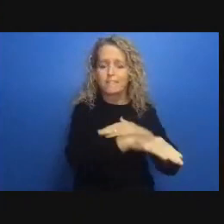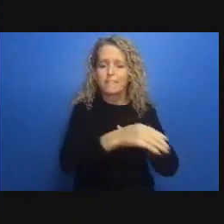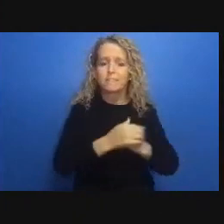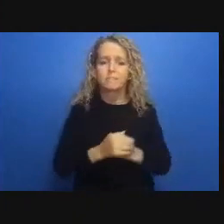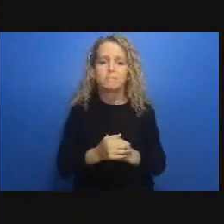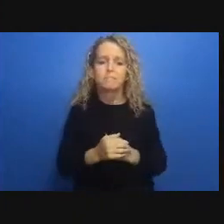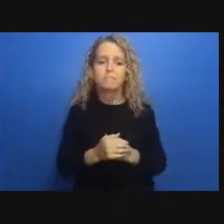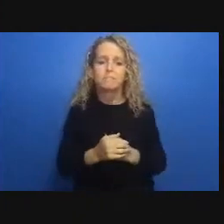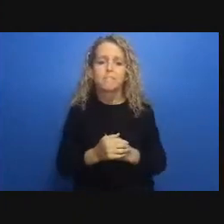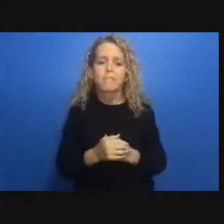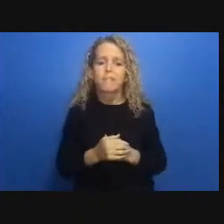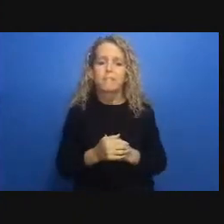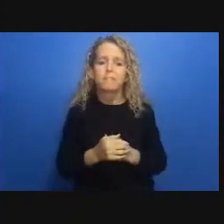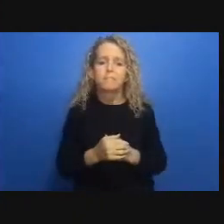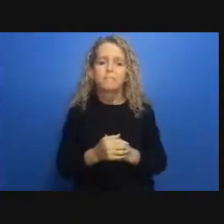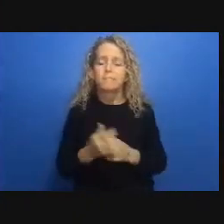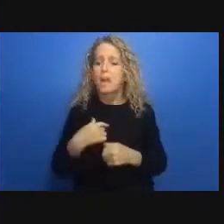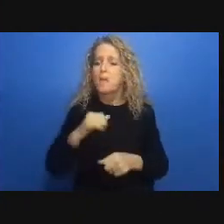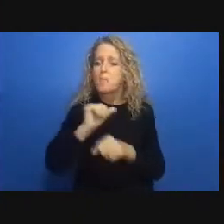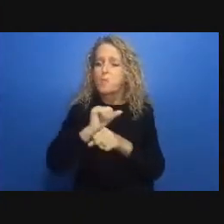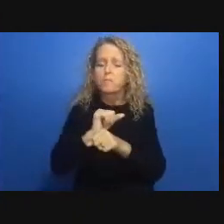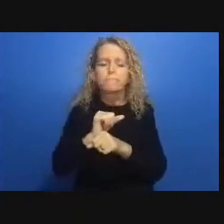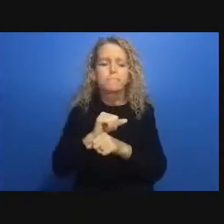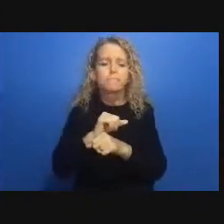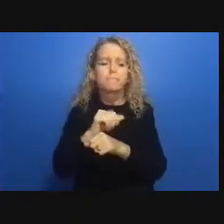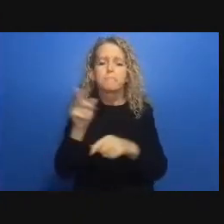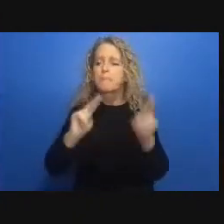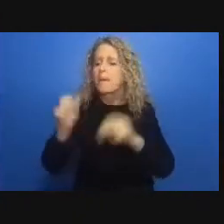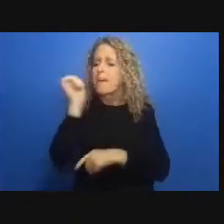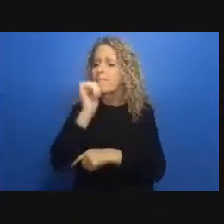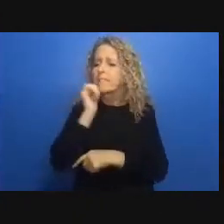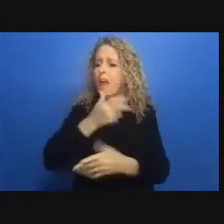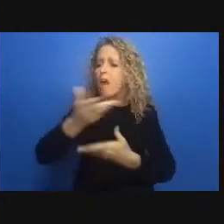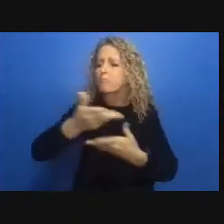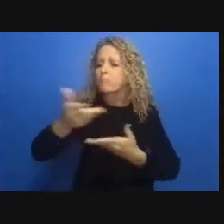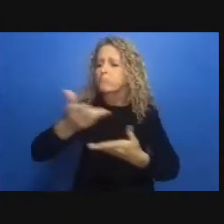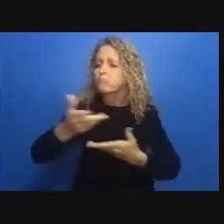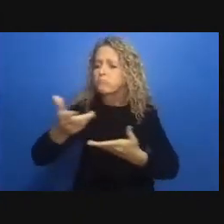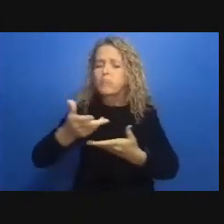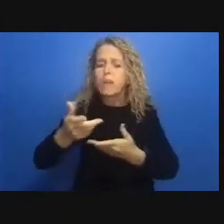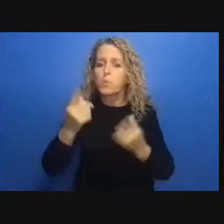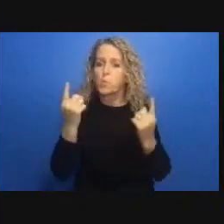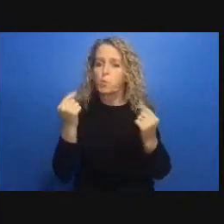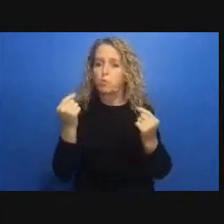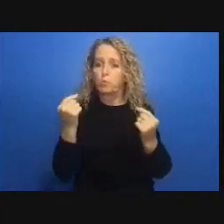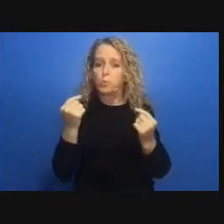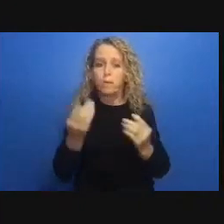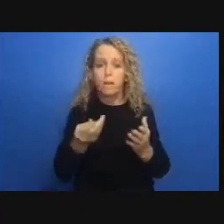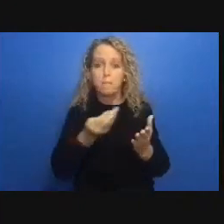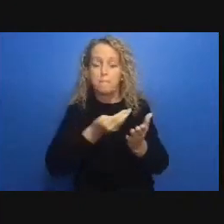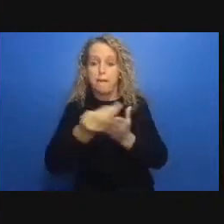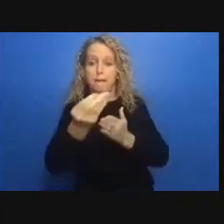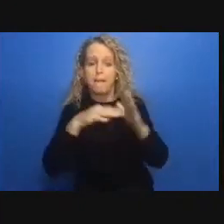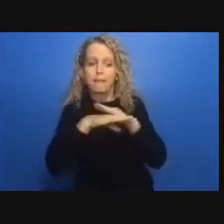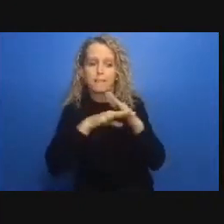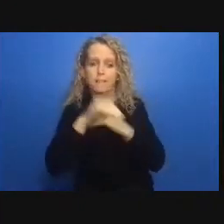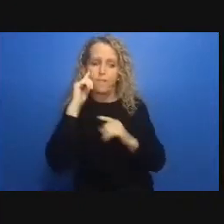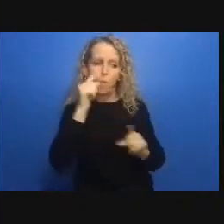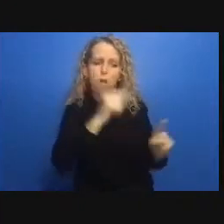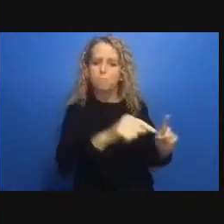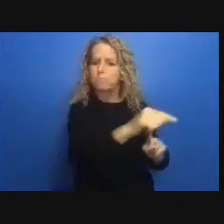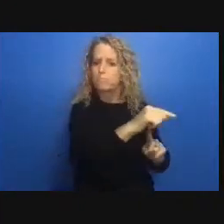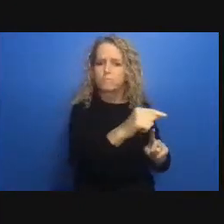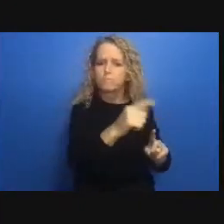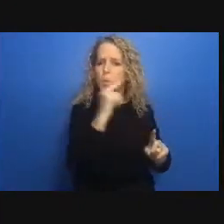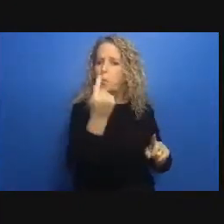clients on other continents and other countries, and who are buying services from people in other continents and other countries, and